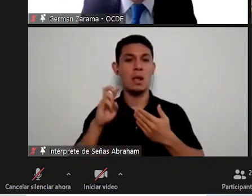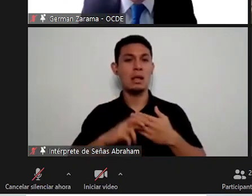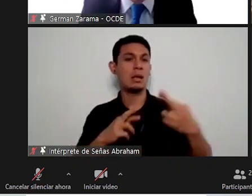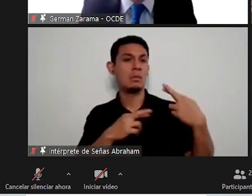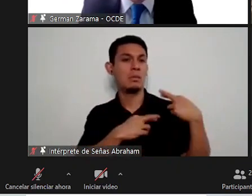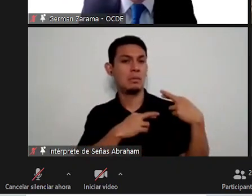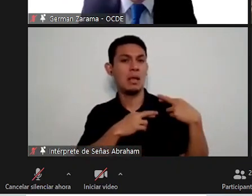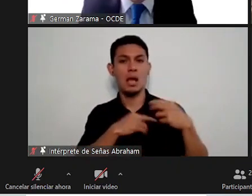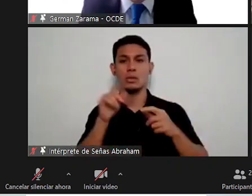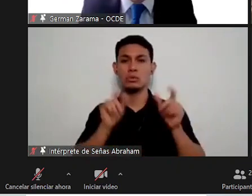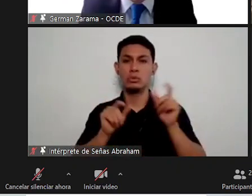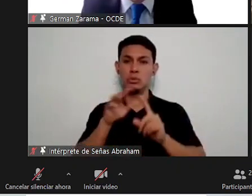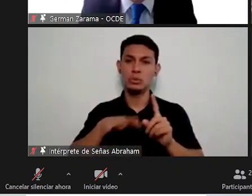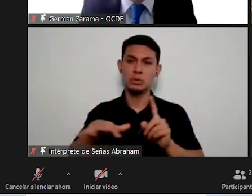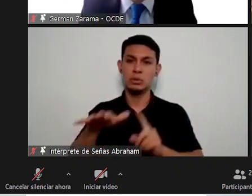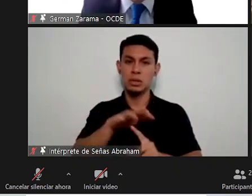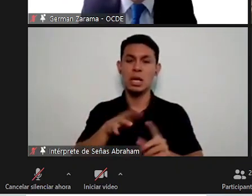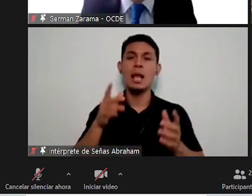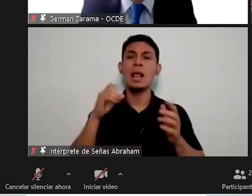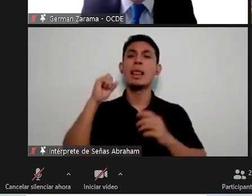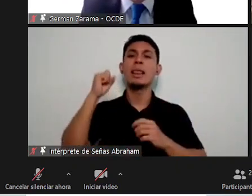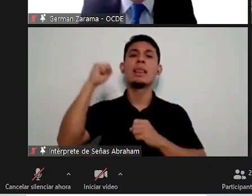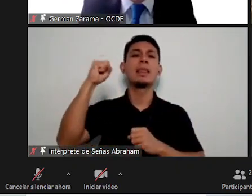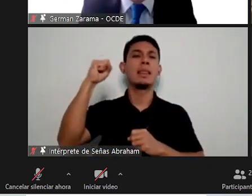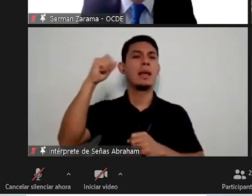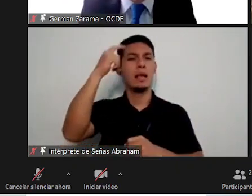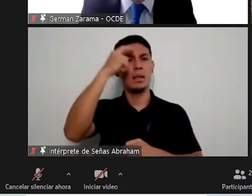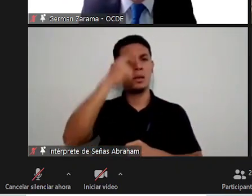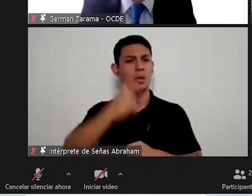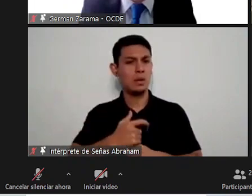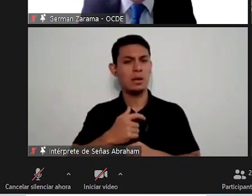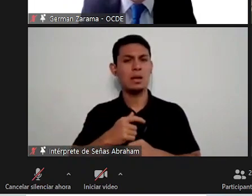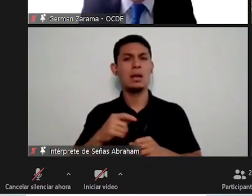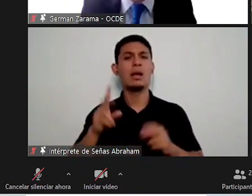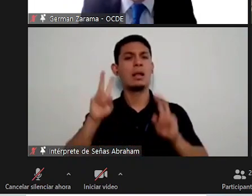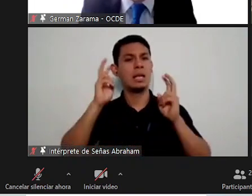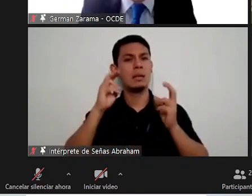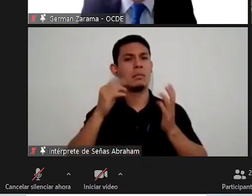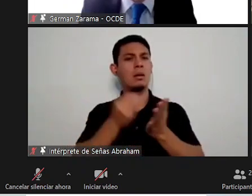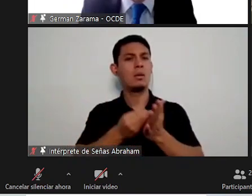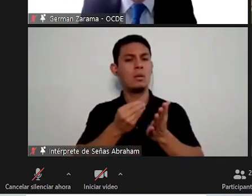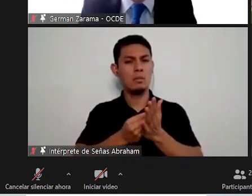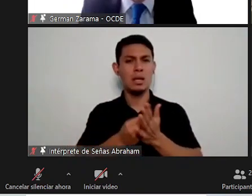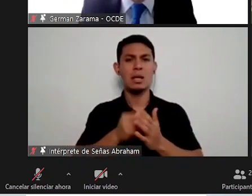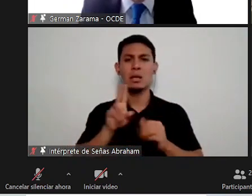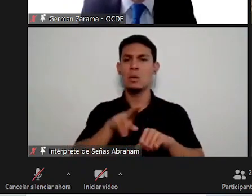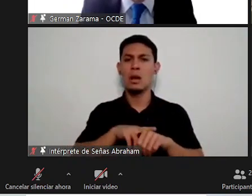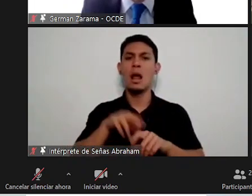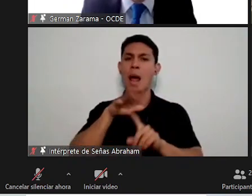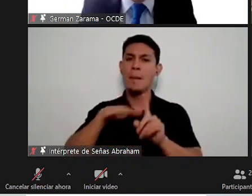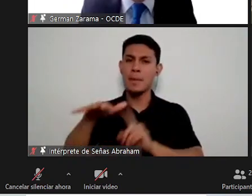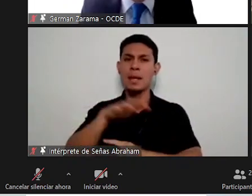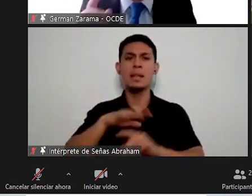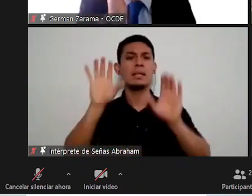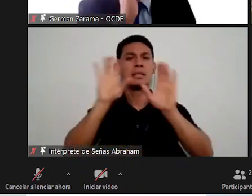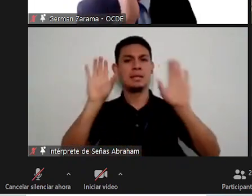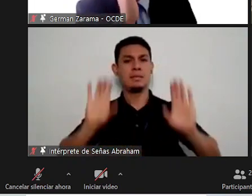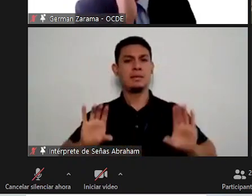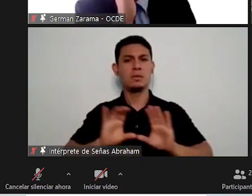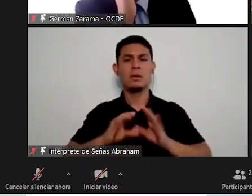furthering products off by for taxes circular economy issues